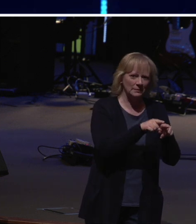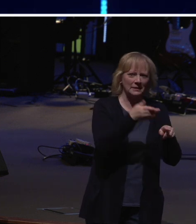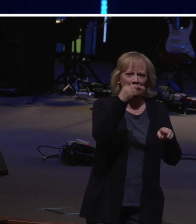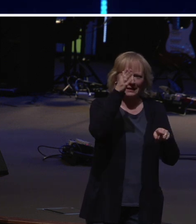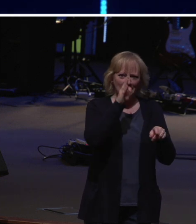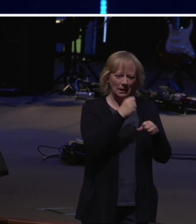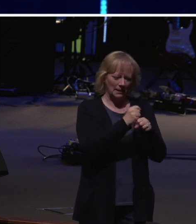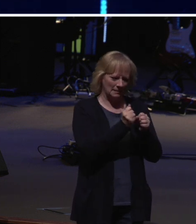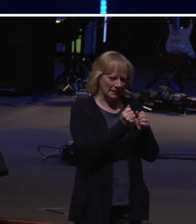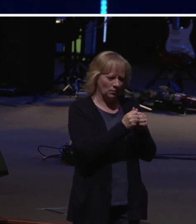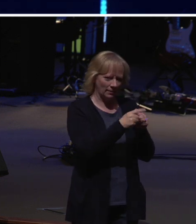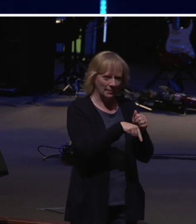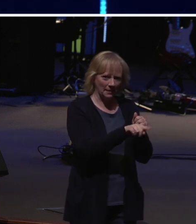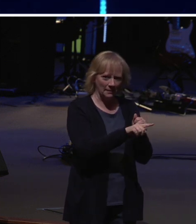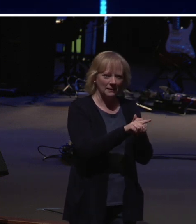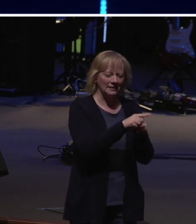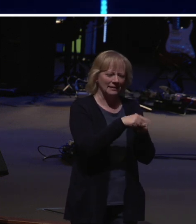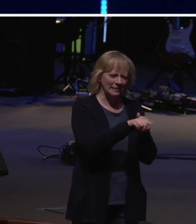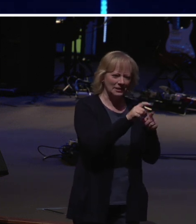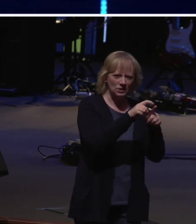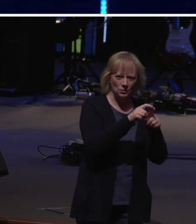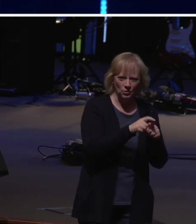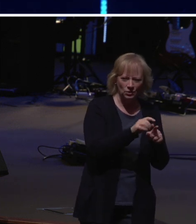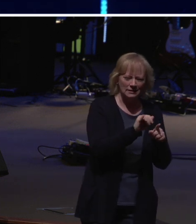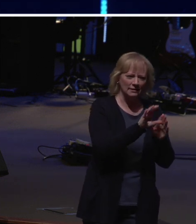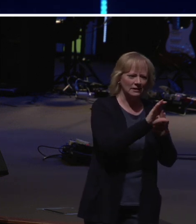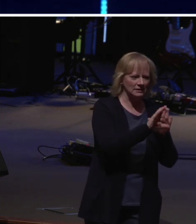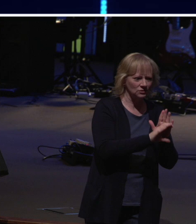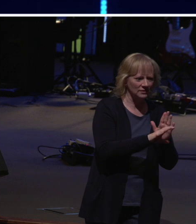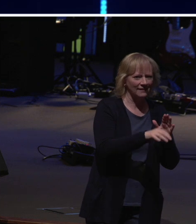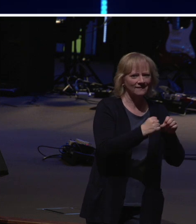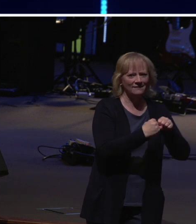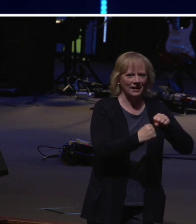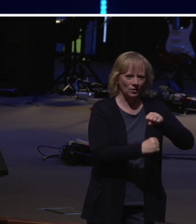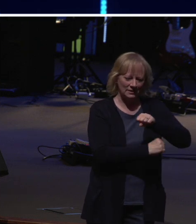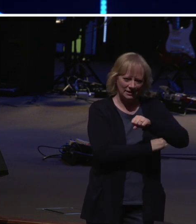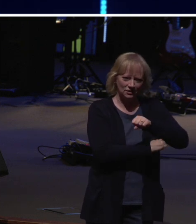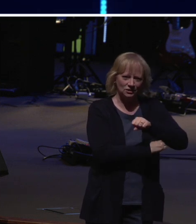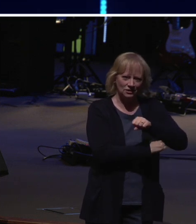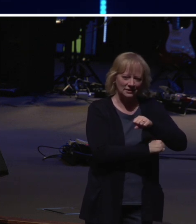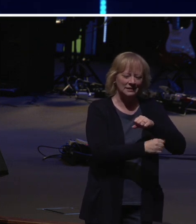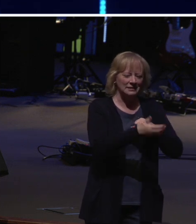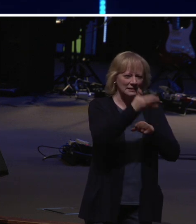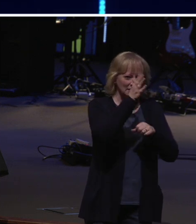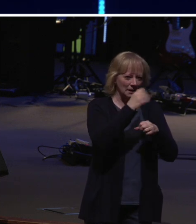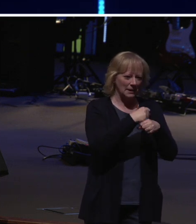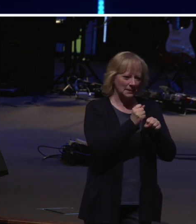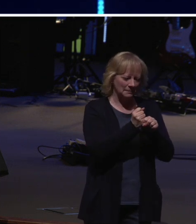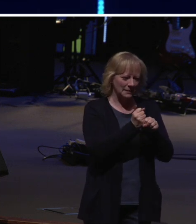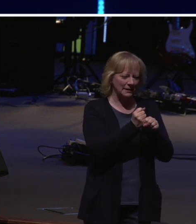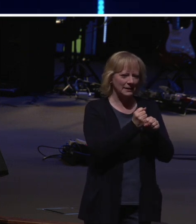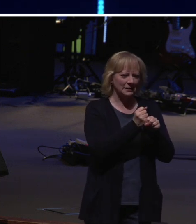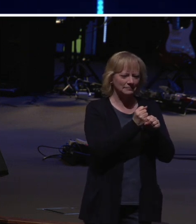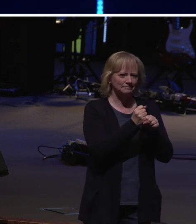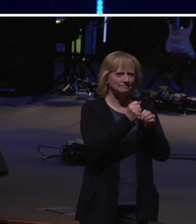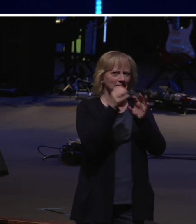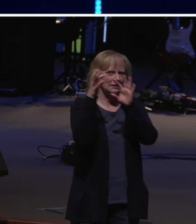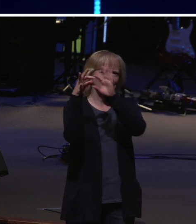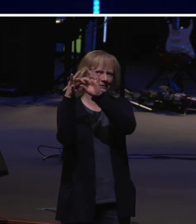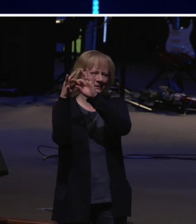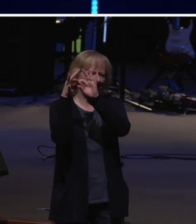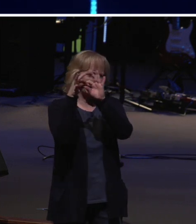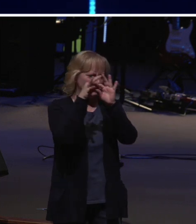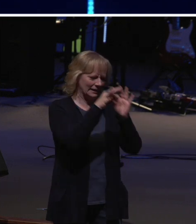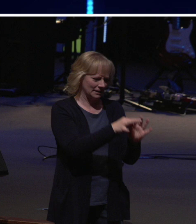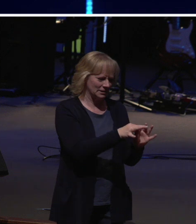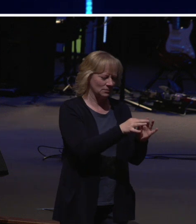Now these words, this is the constitution, the foundation of the covenant God was making between himself and the